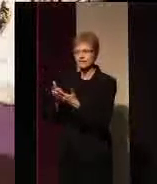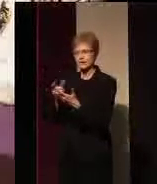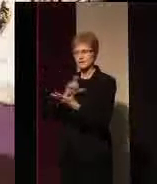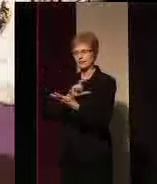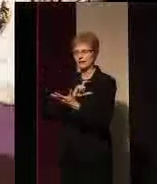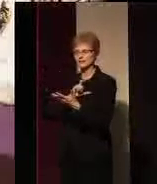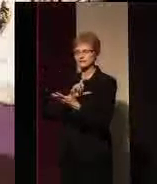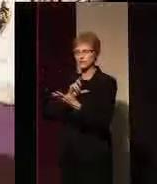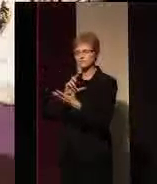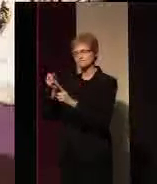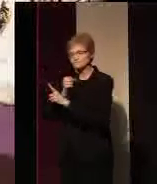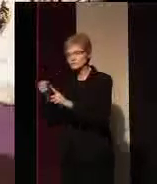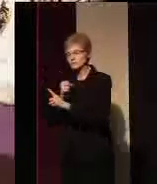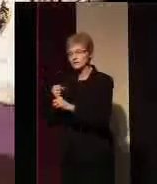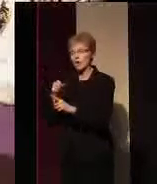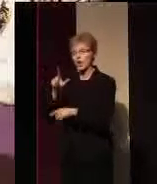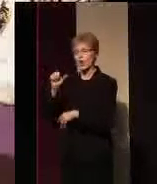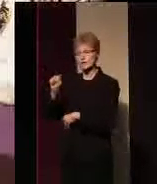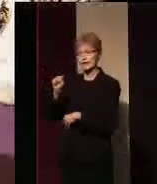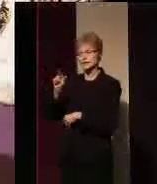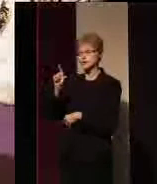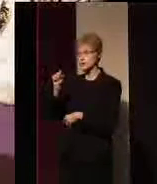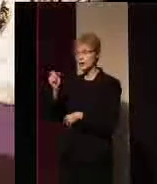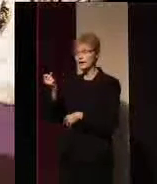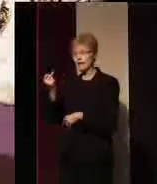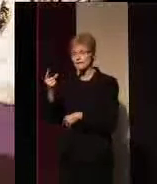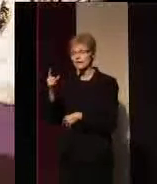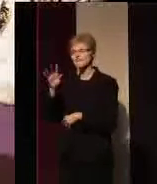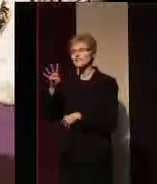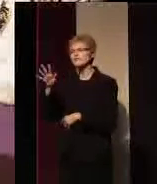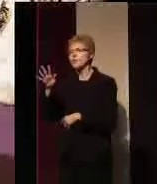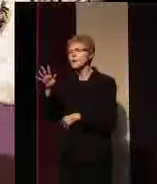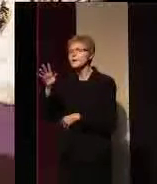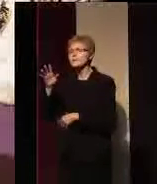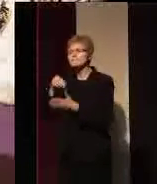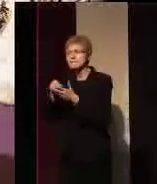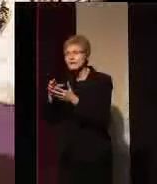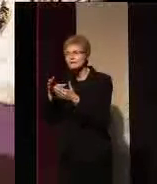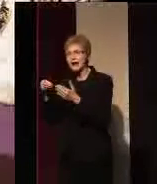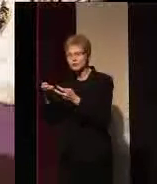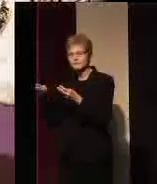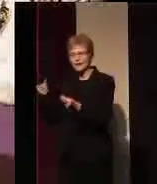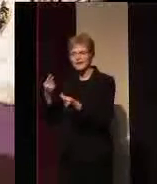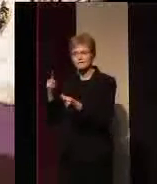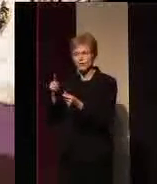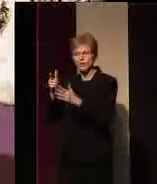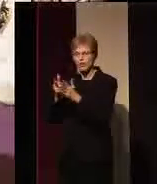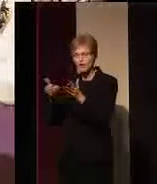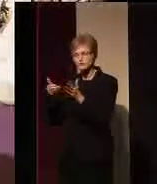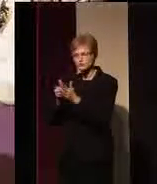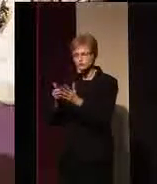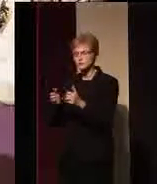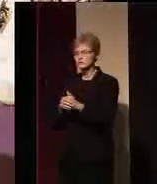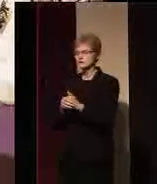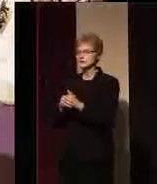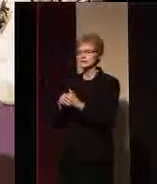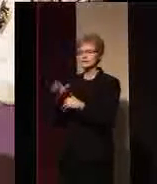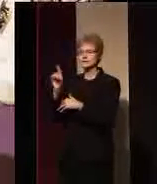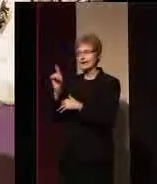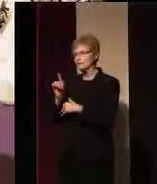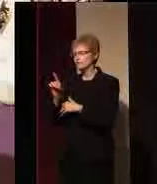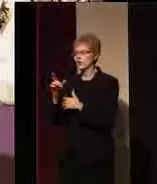Wow. Los Angeles, in 2011, $54 million. Denver, $13 million over a decade.